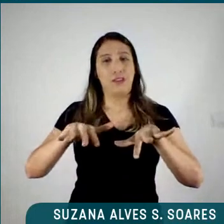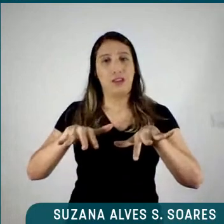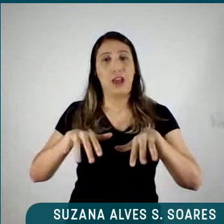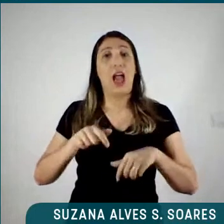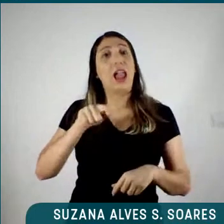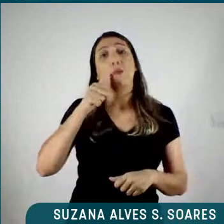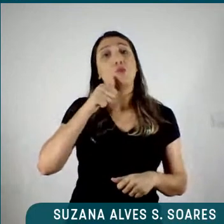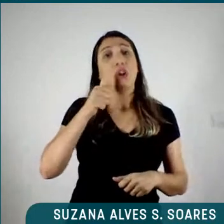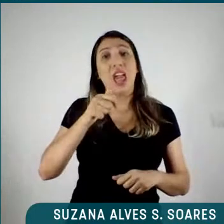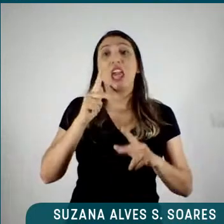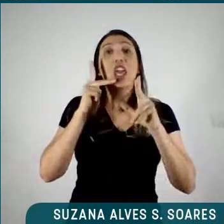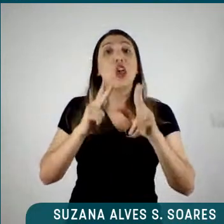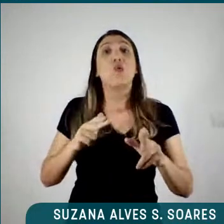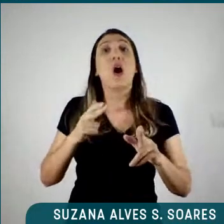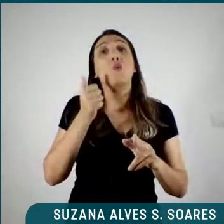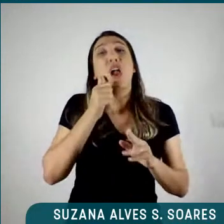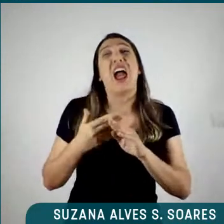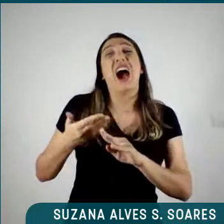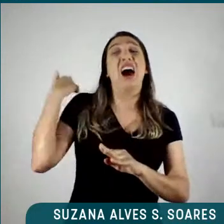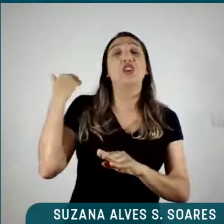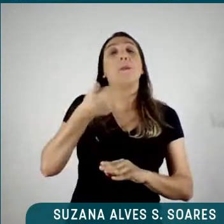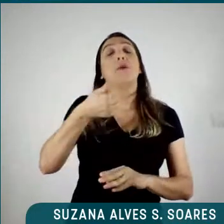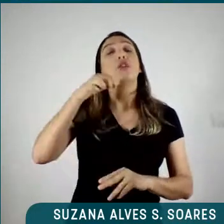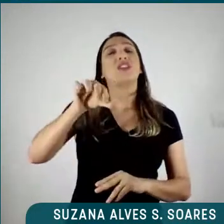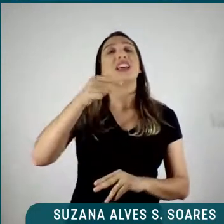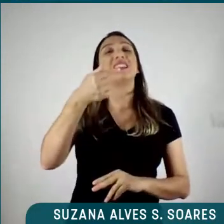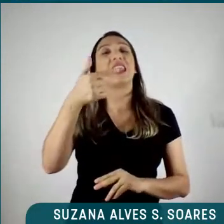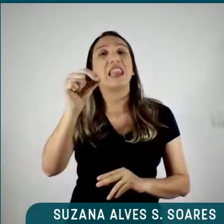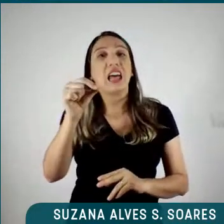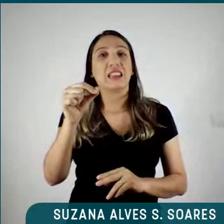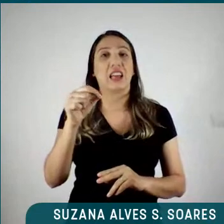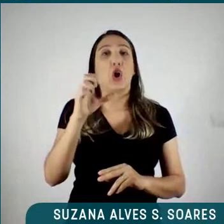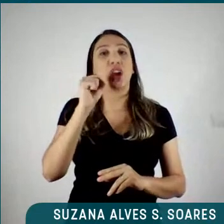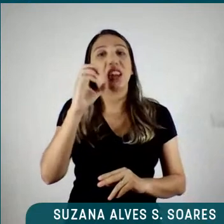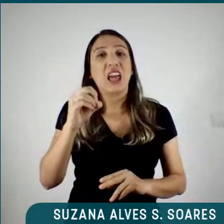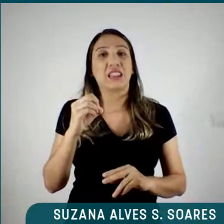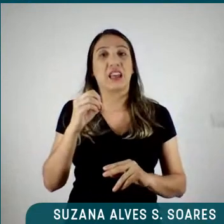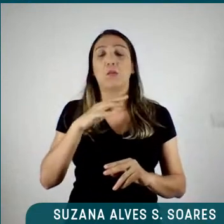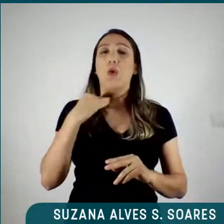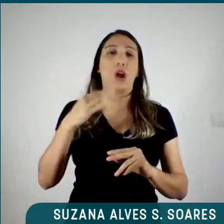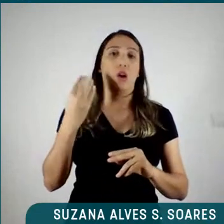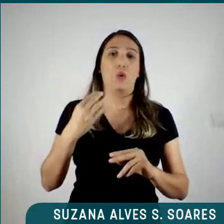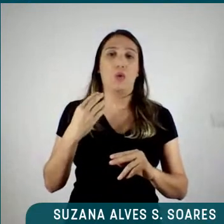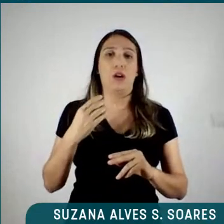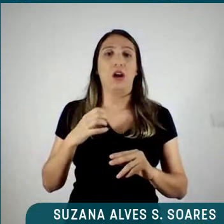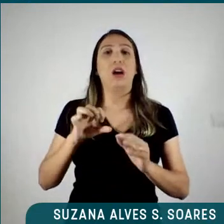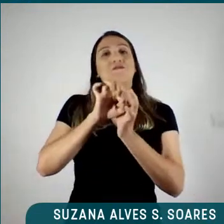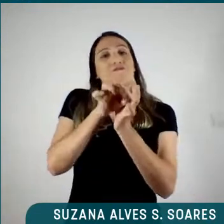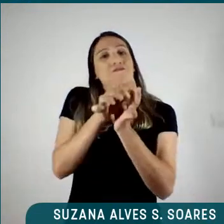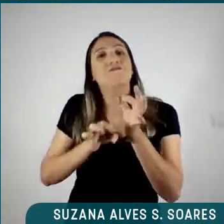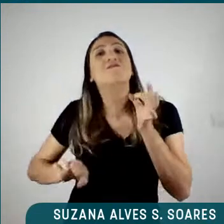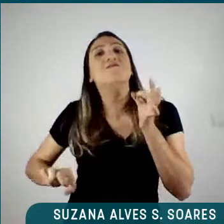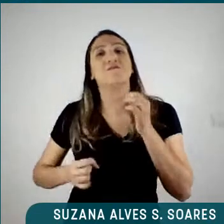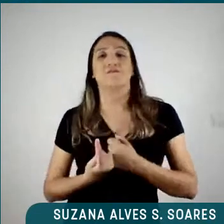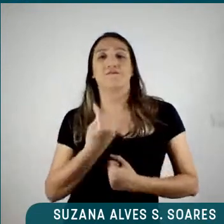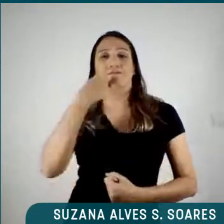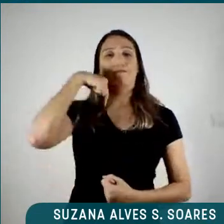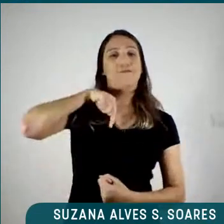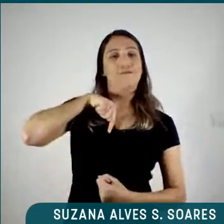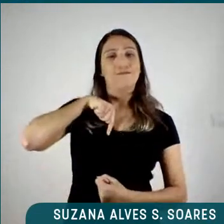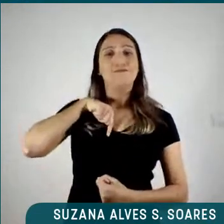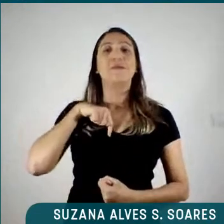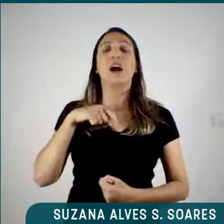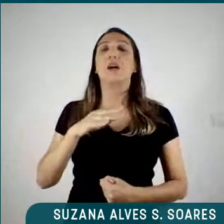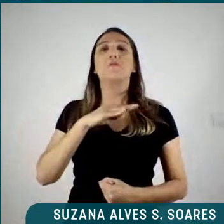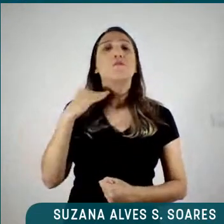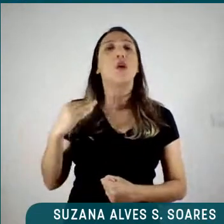one of the women who died in Brazil because of a clandestine abortion. She died using an